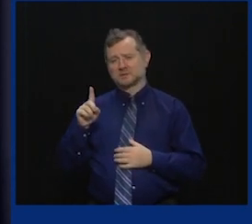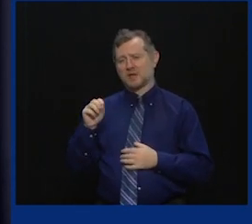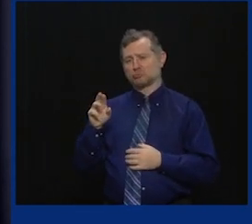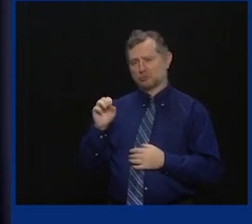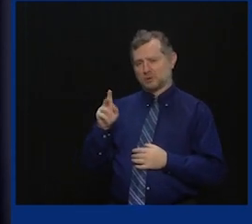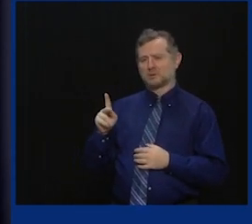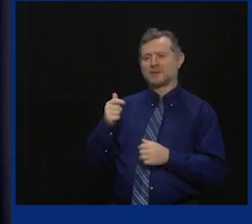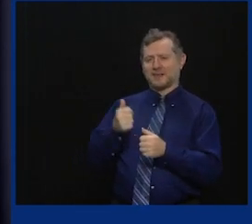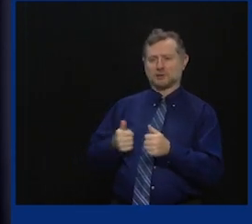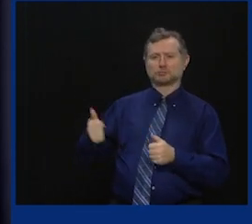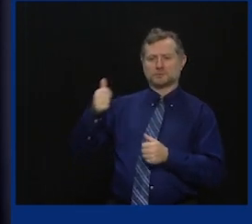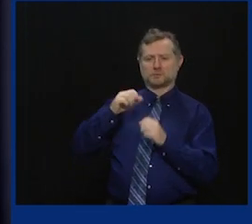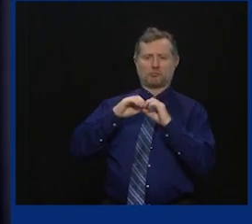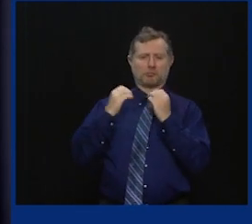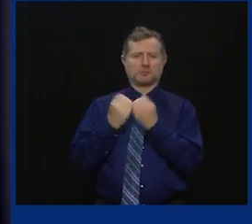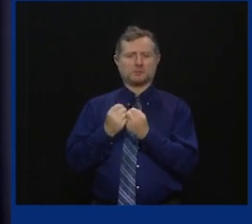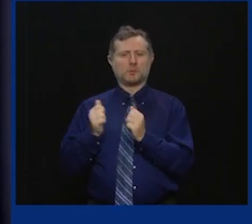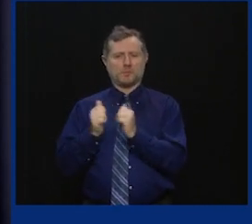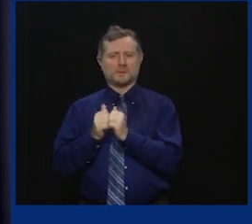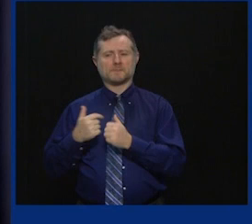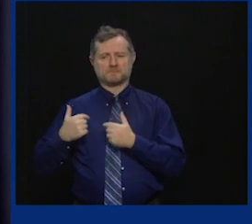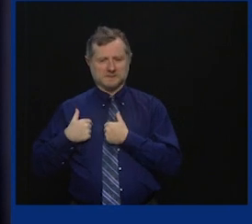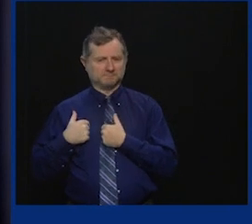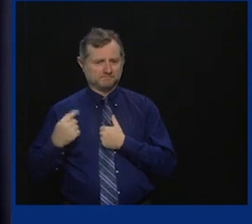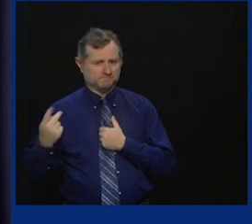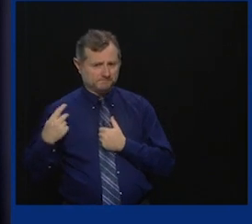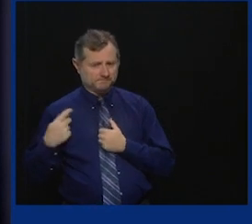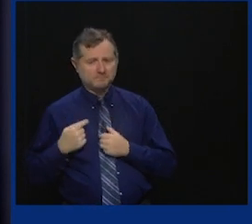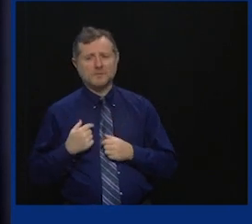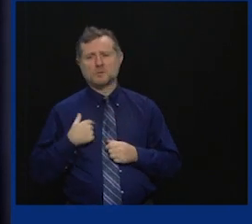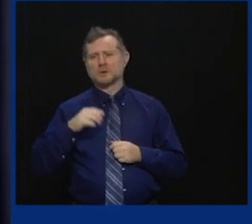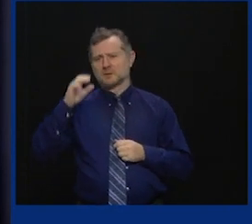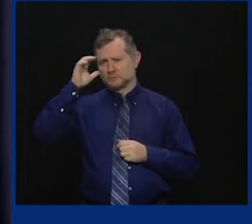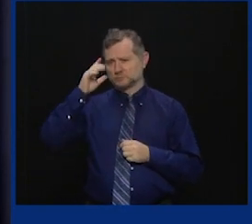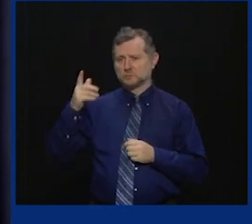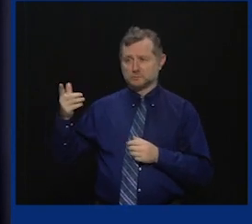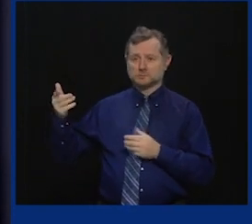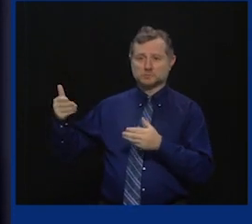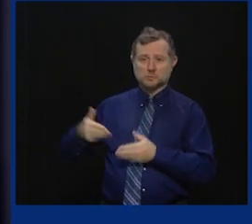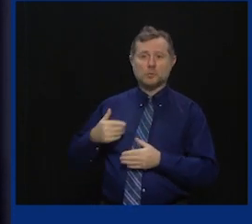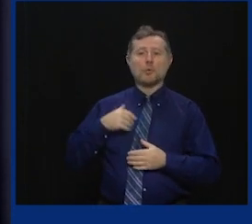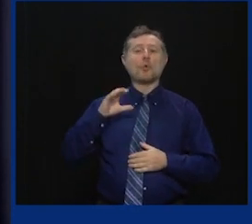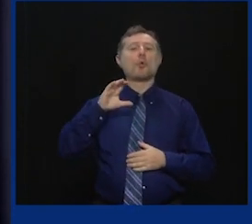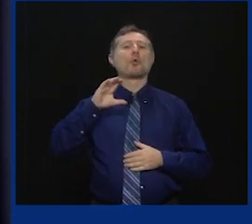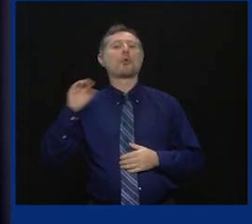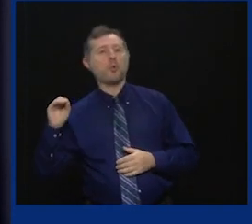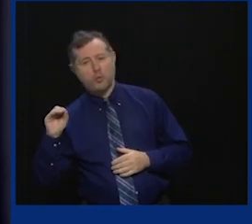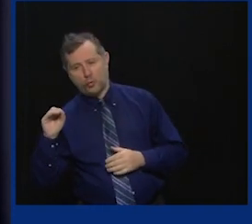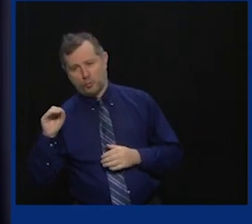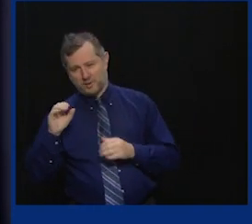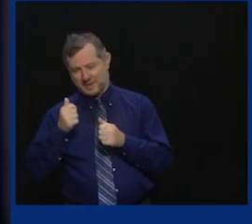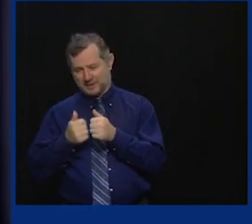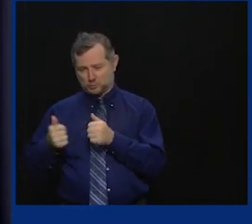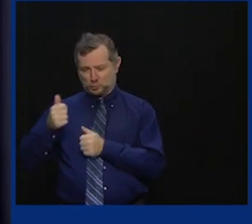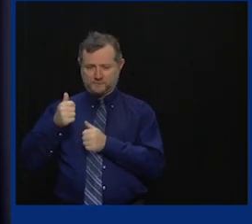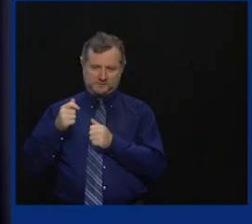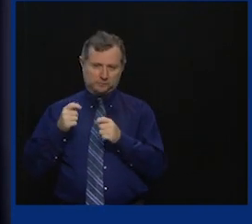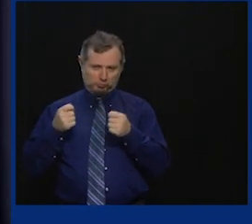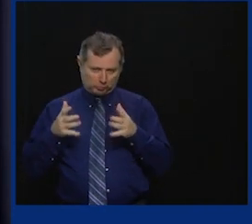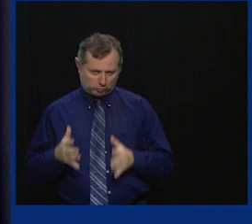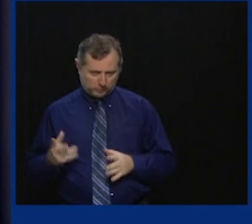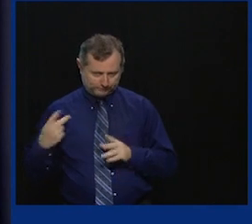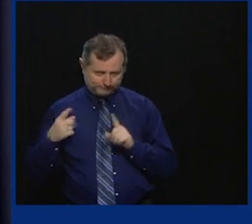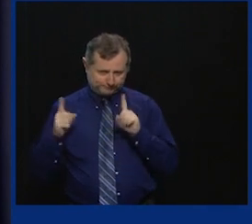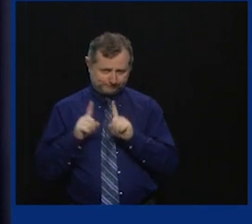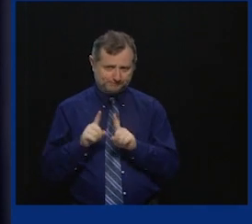me, you heard Lieutenant Governor Benjamin introduce me as the co-executive director of Unchained. Derek is our